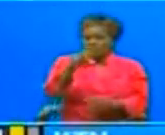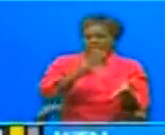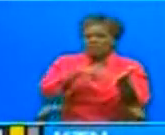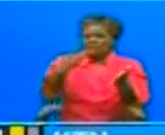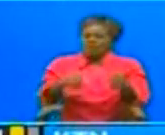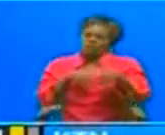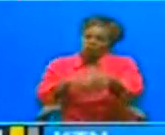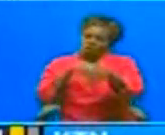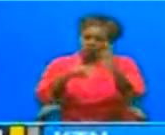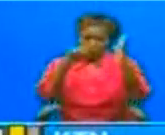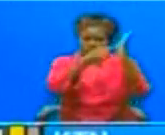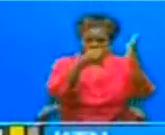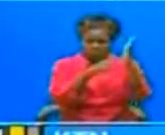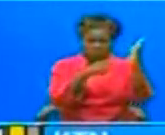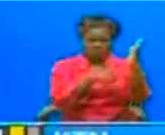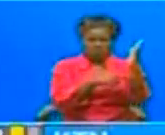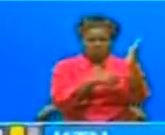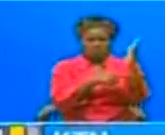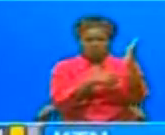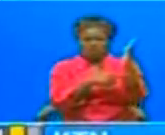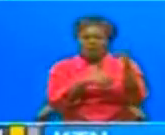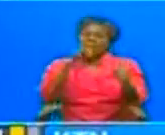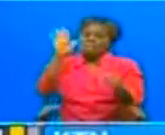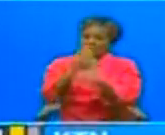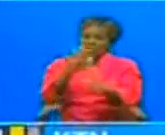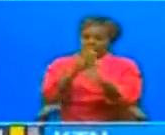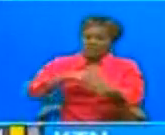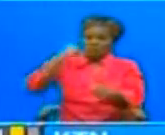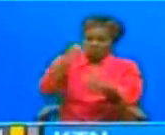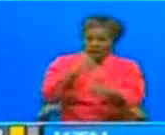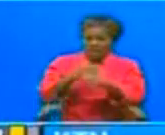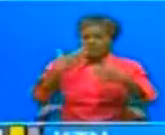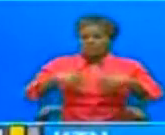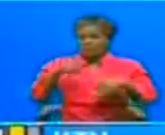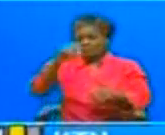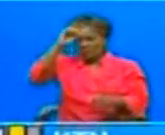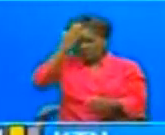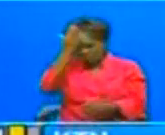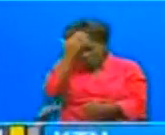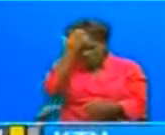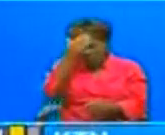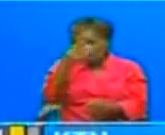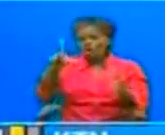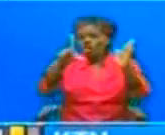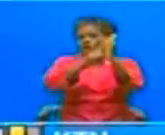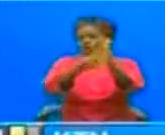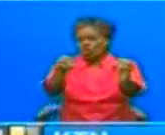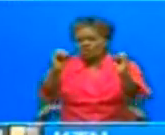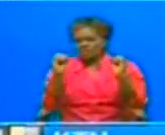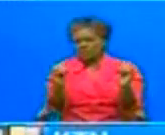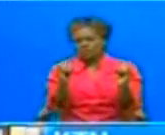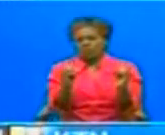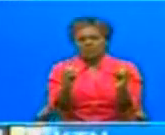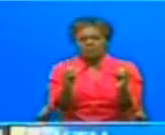follow instructions from their superiors. There are also a number of public servants these days who don't obey the public service code.